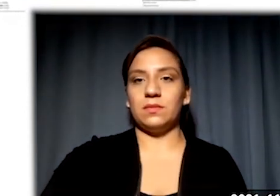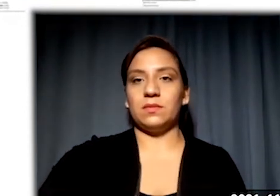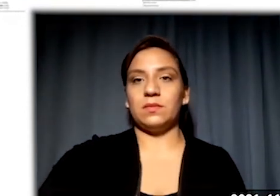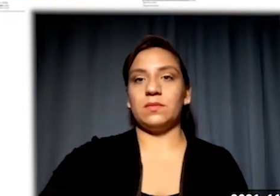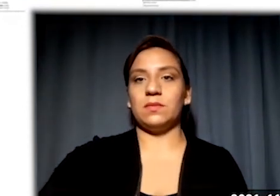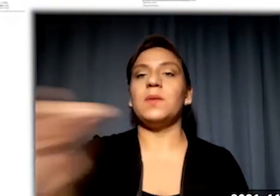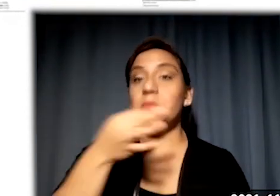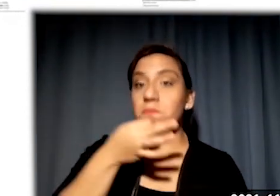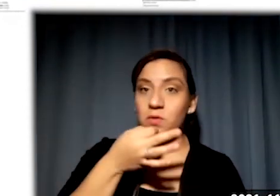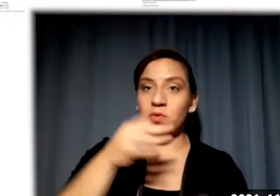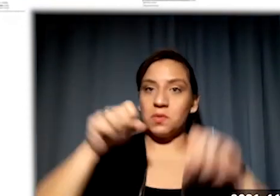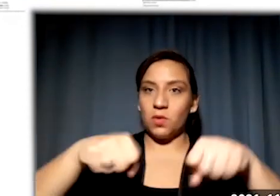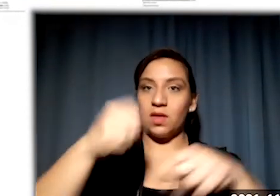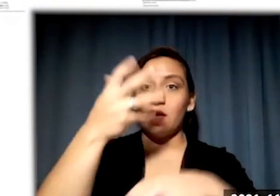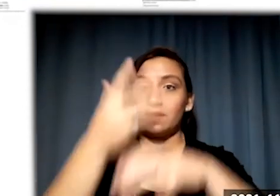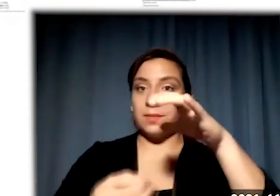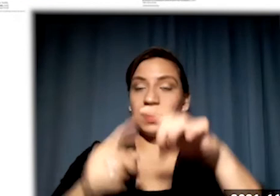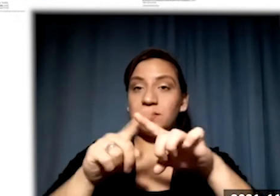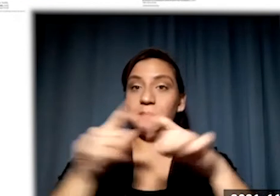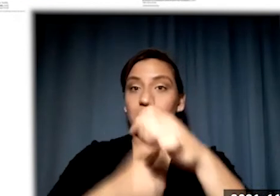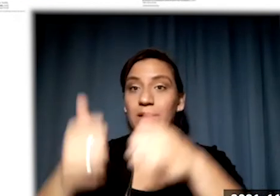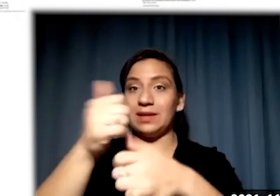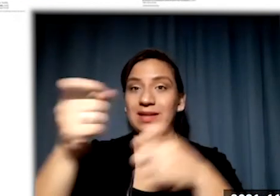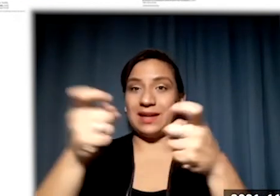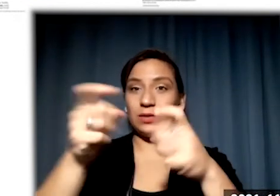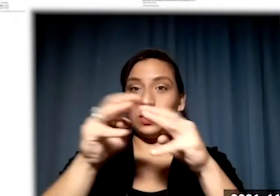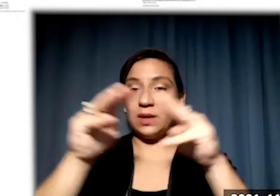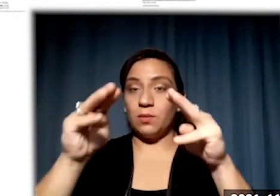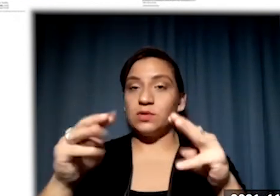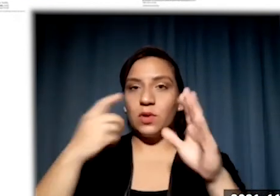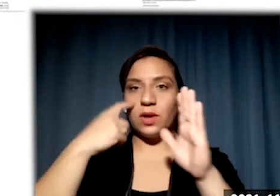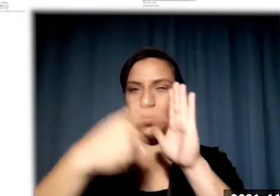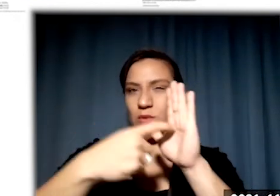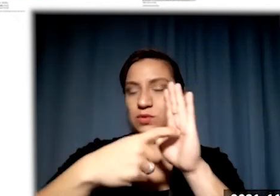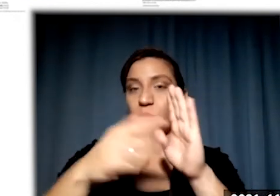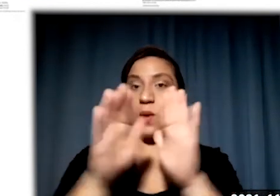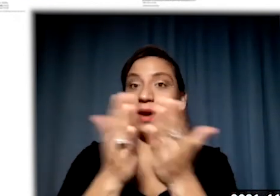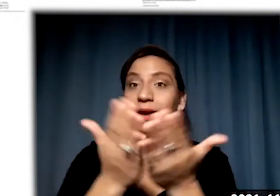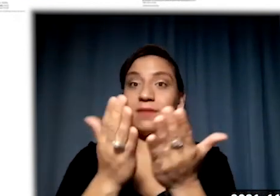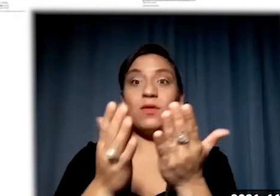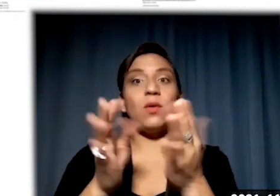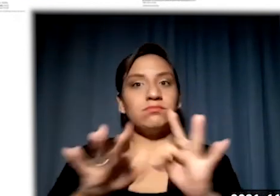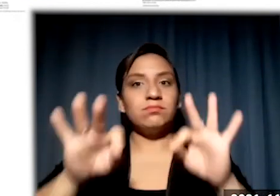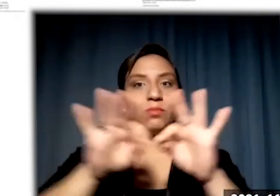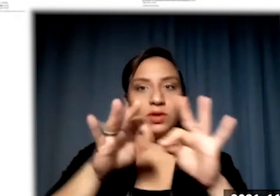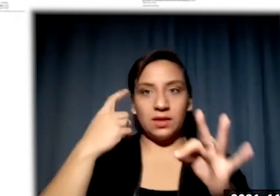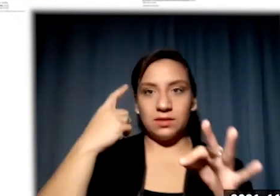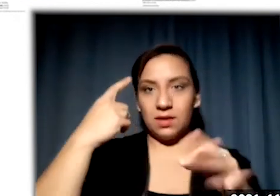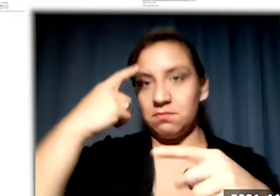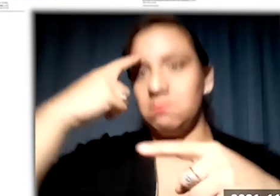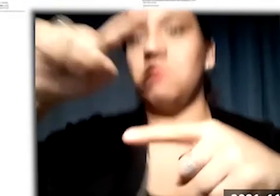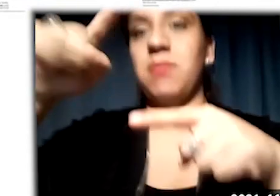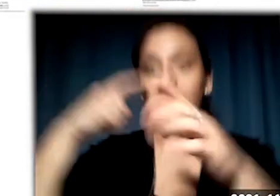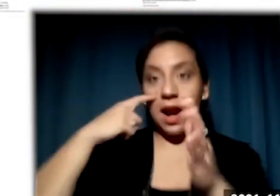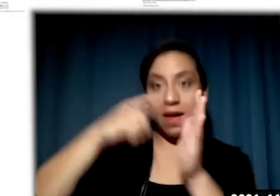recognized the relevance of the book as essential for future research and understood that the curatorial